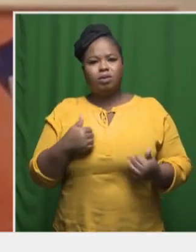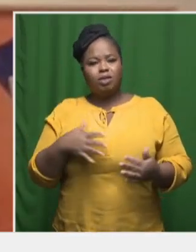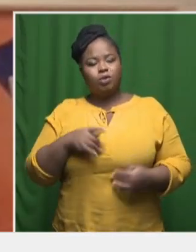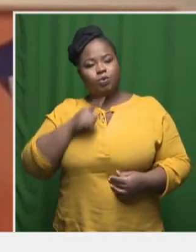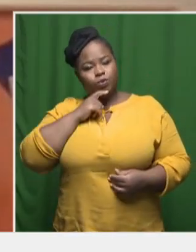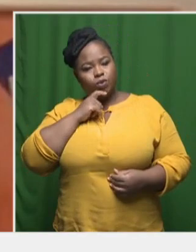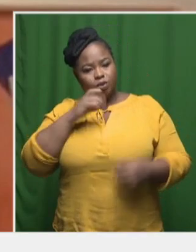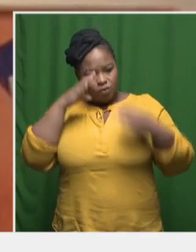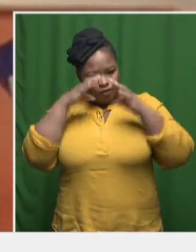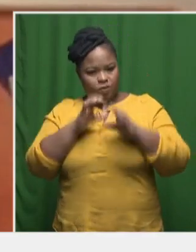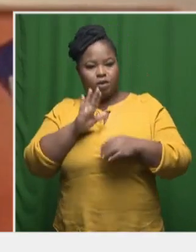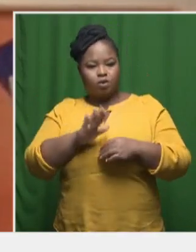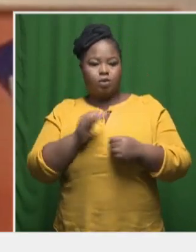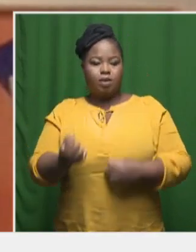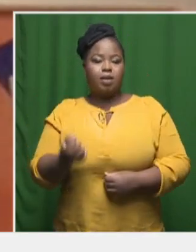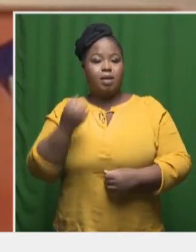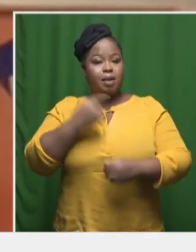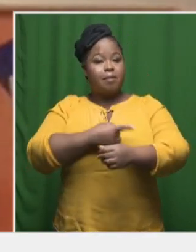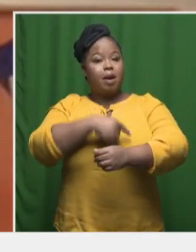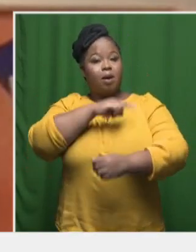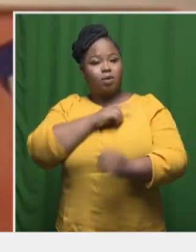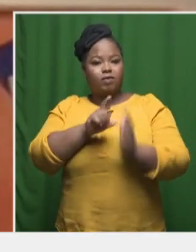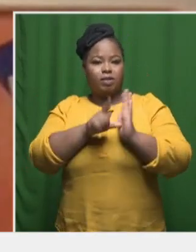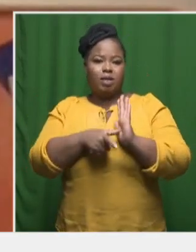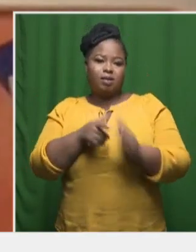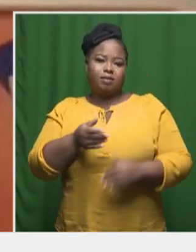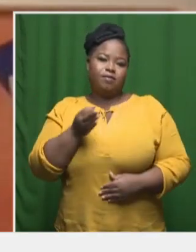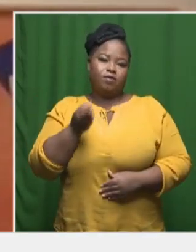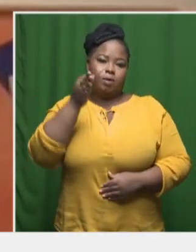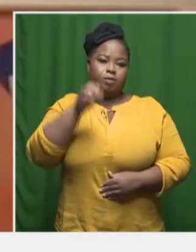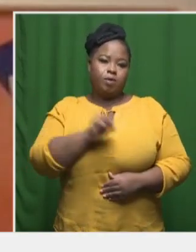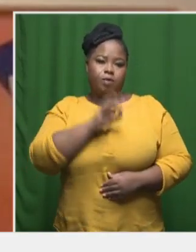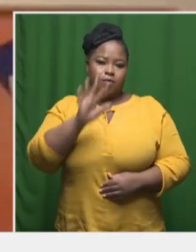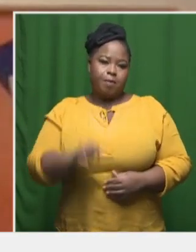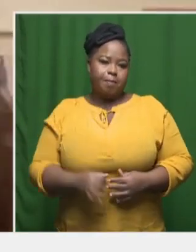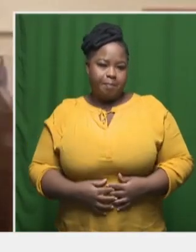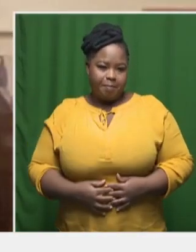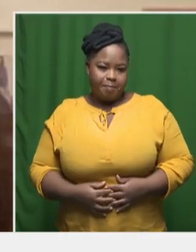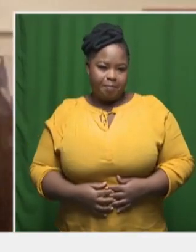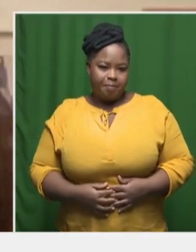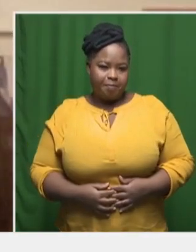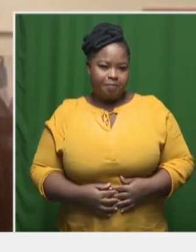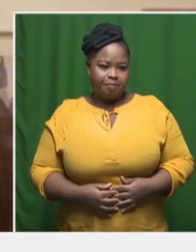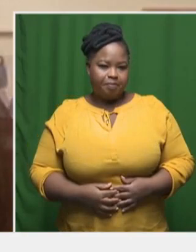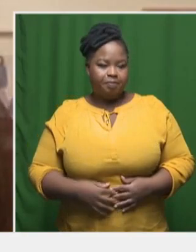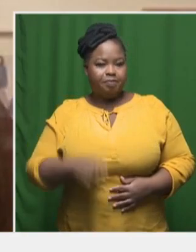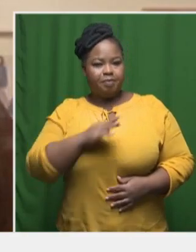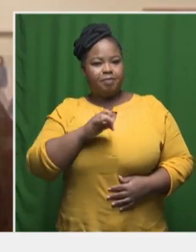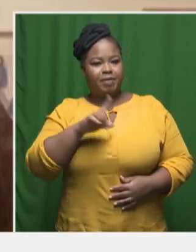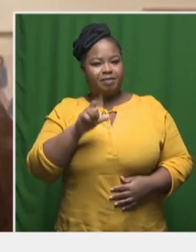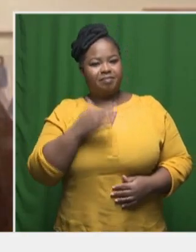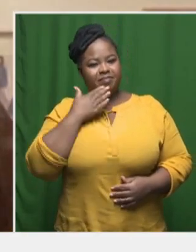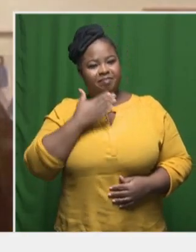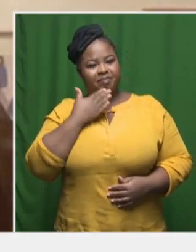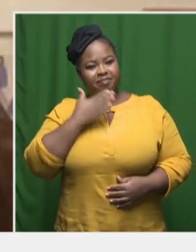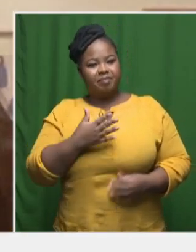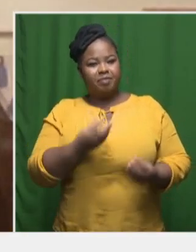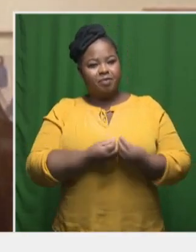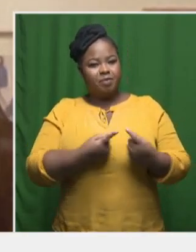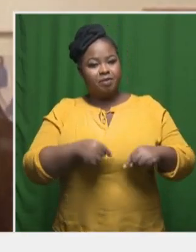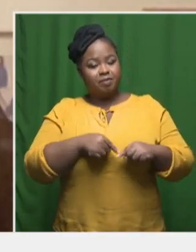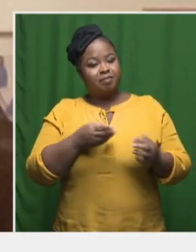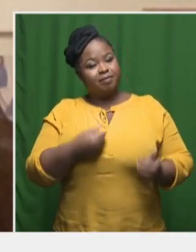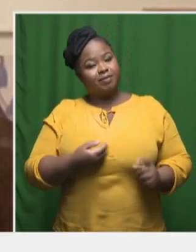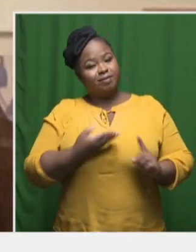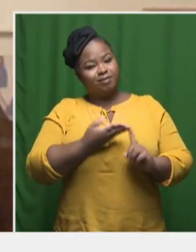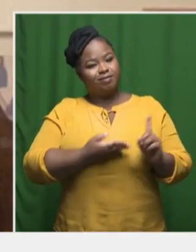pay attention to the power of design and the future of design in South Africa. All right, Belle, thank you so much for talking to us. She